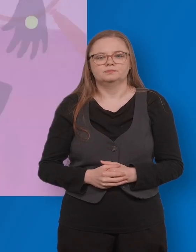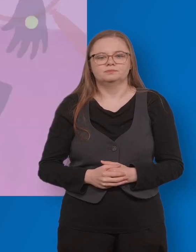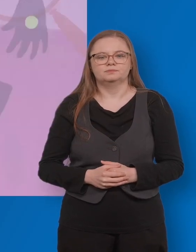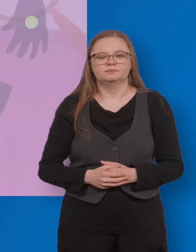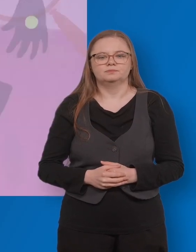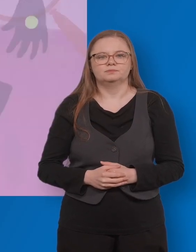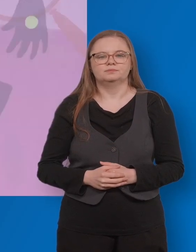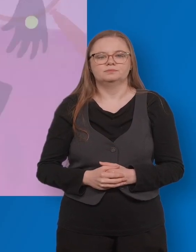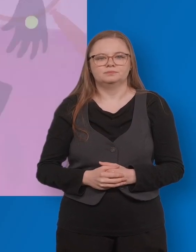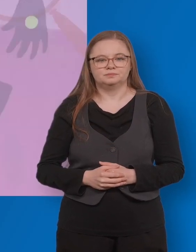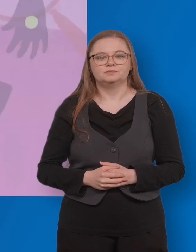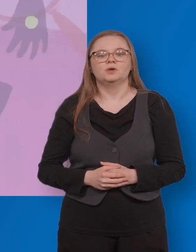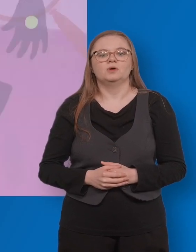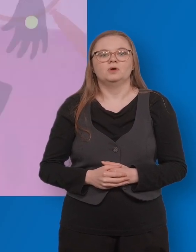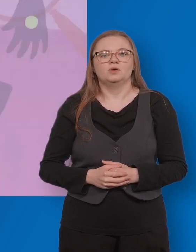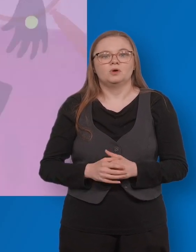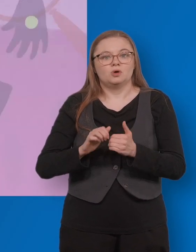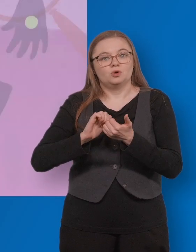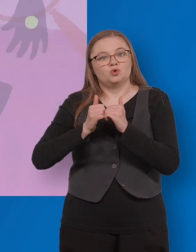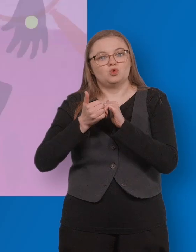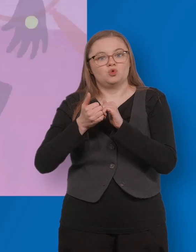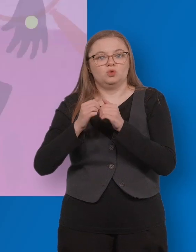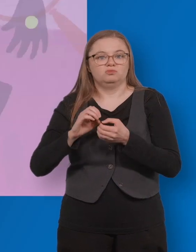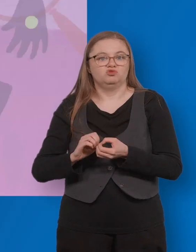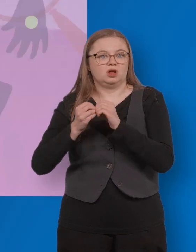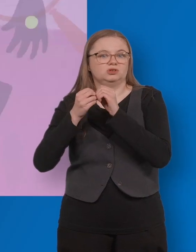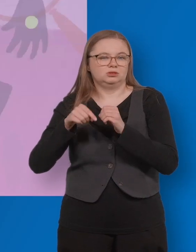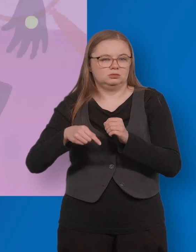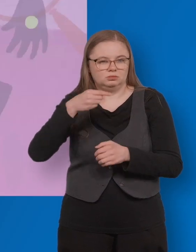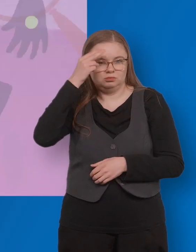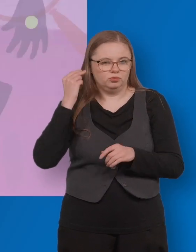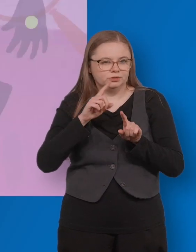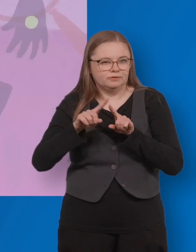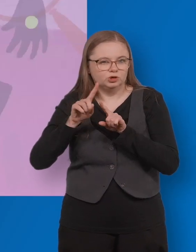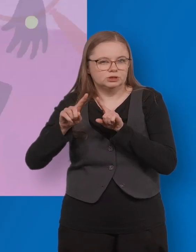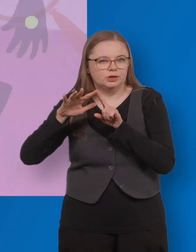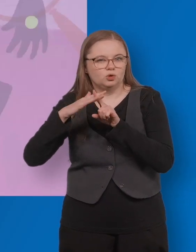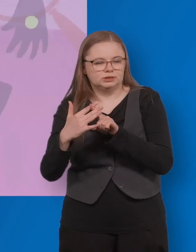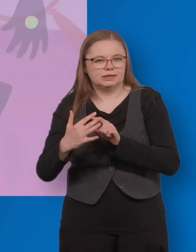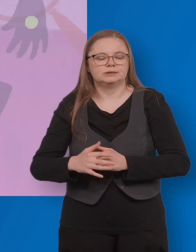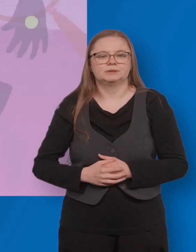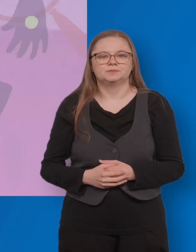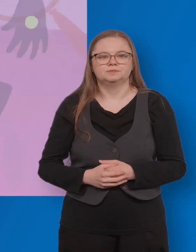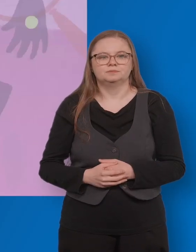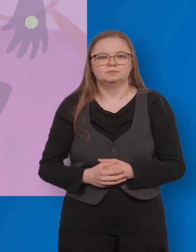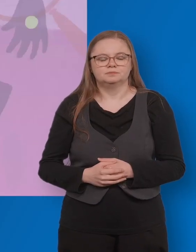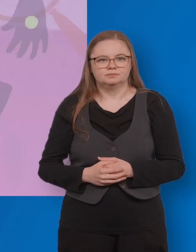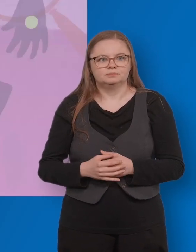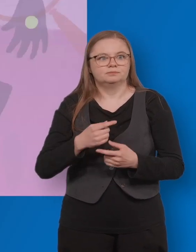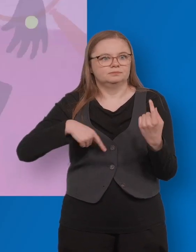Okay, so co-production in a neurodiversity context. We do a lot of work